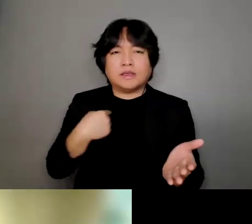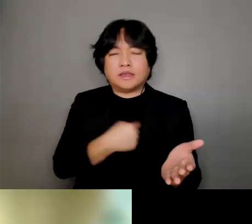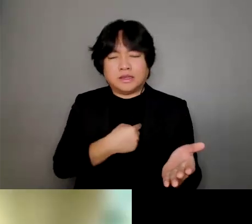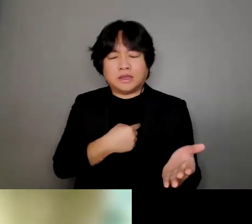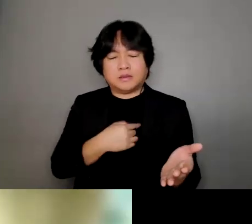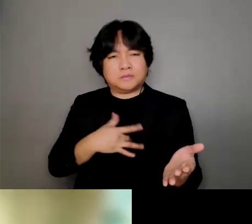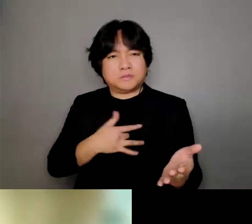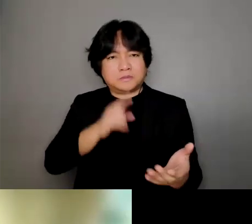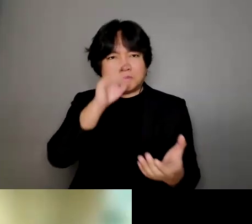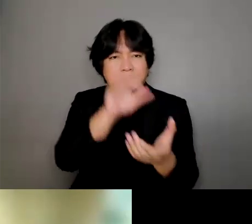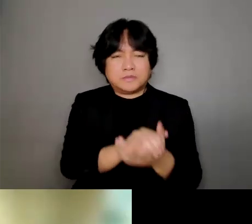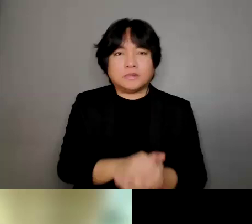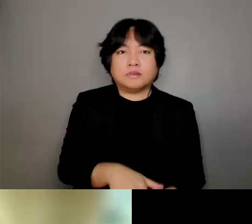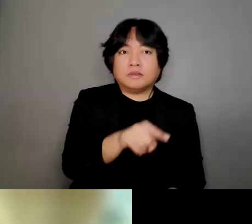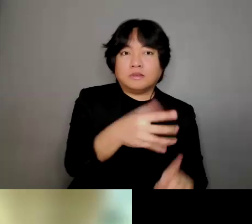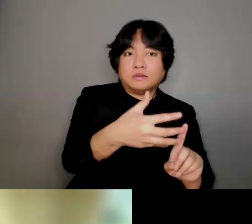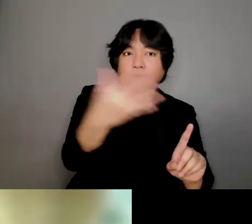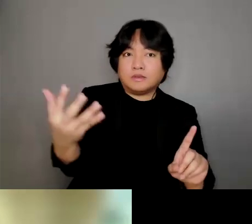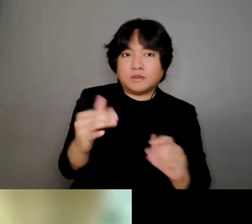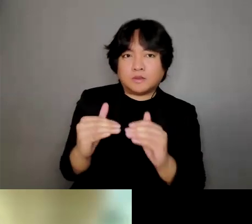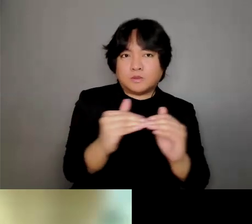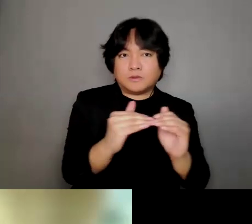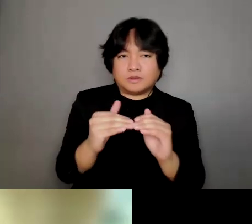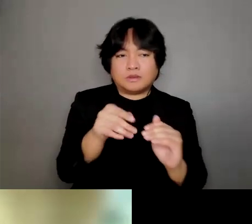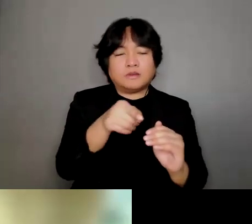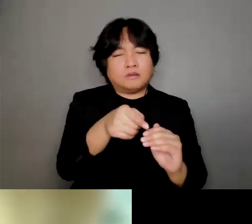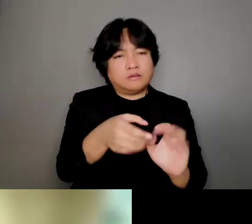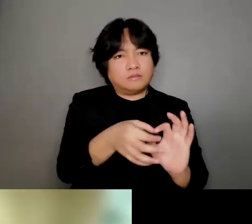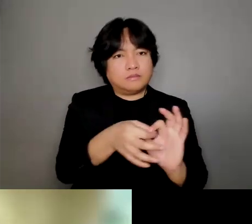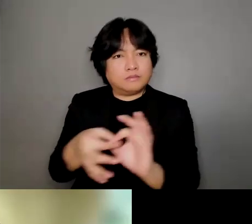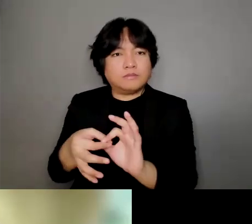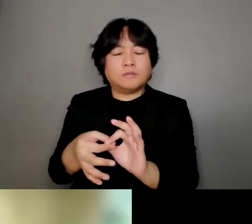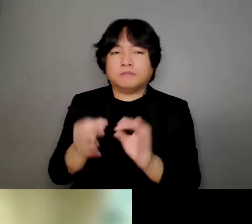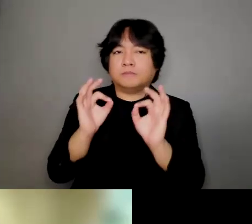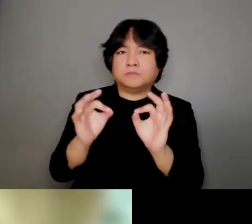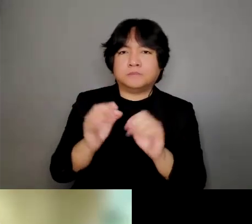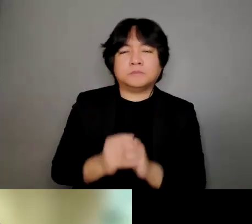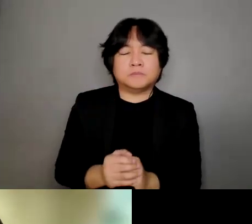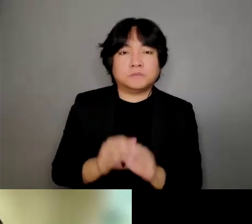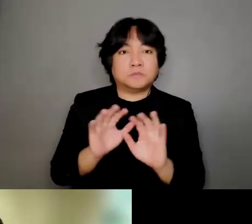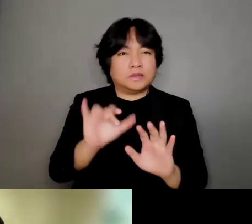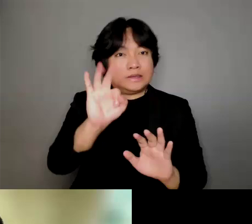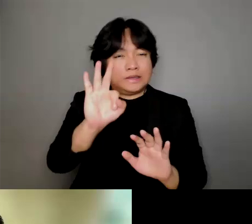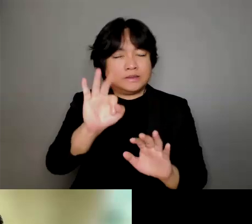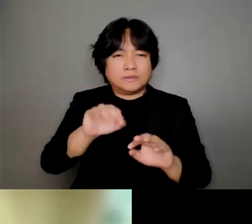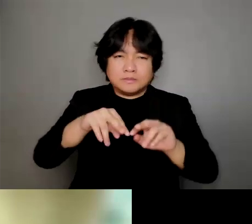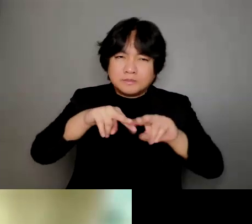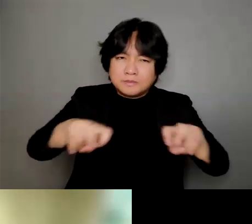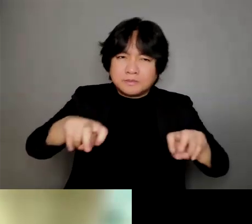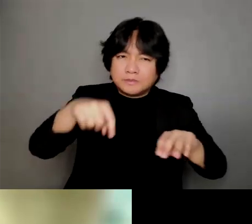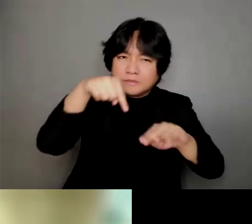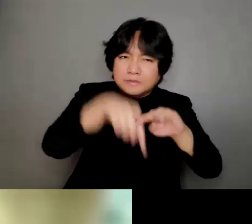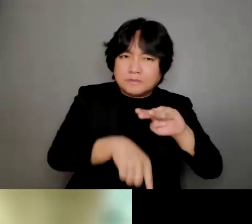ng LGBTQI equality and that you can measure it perfectly. But when you look at the publications